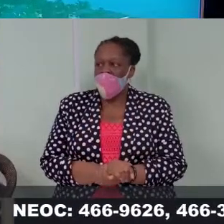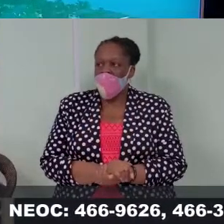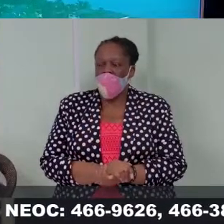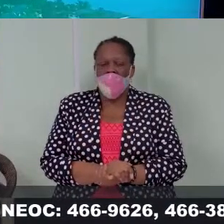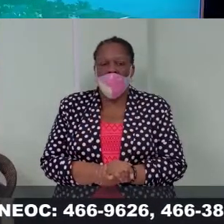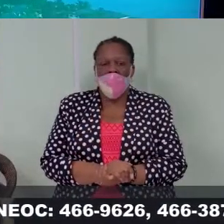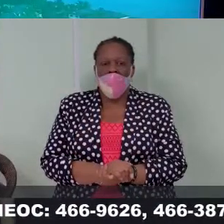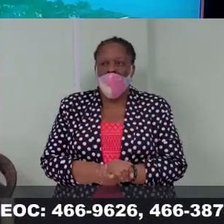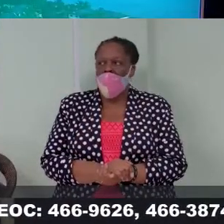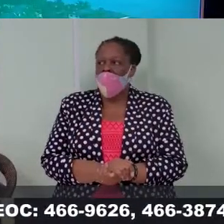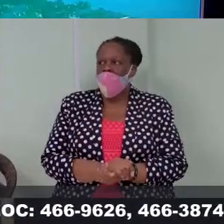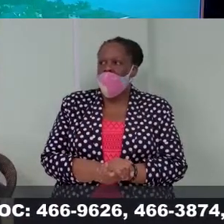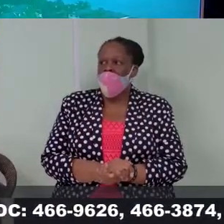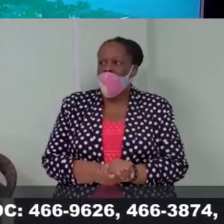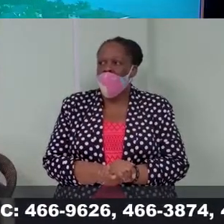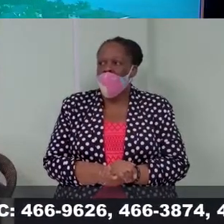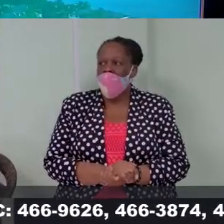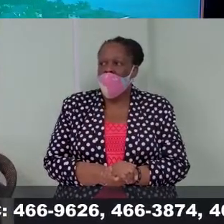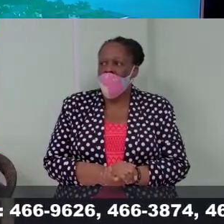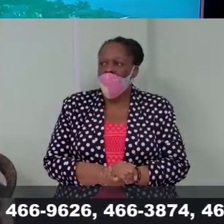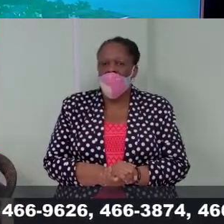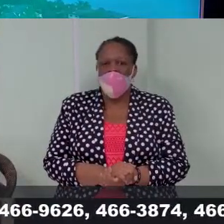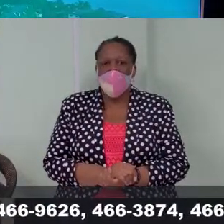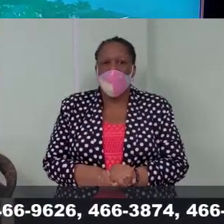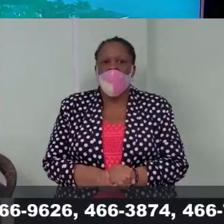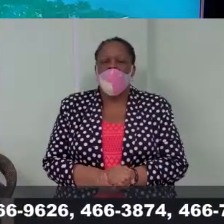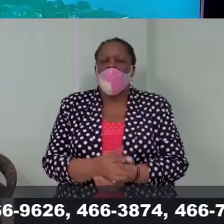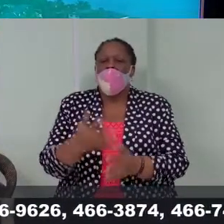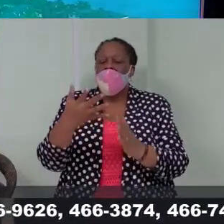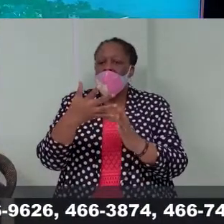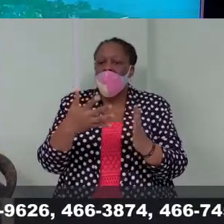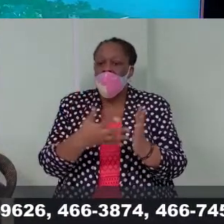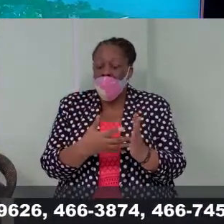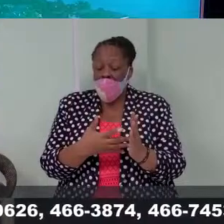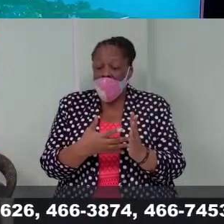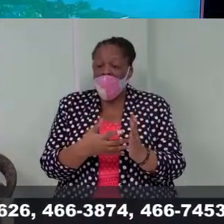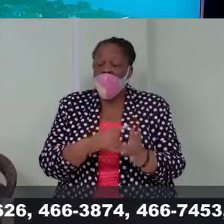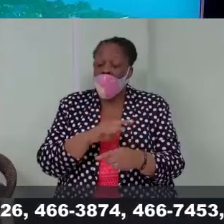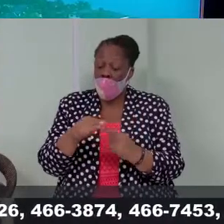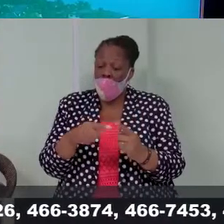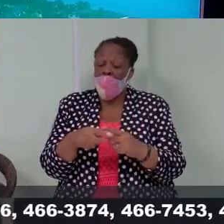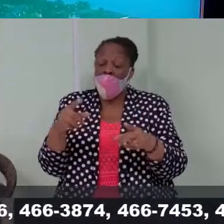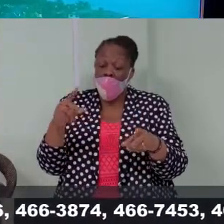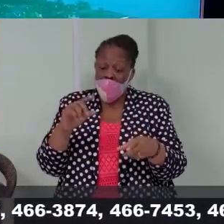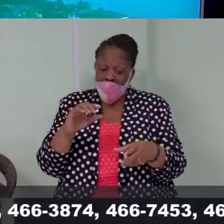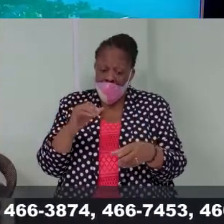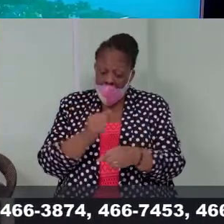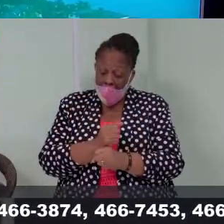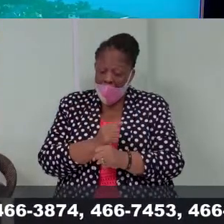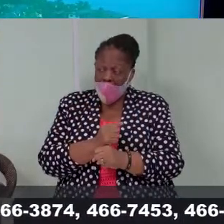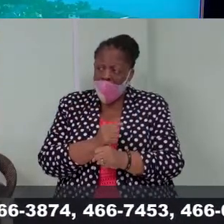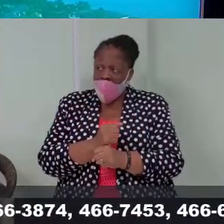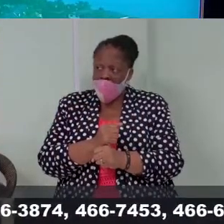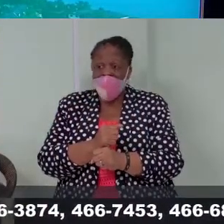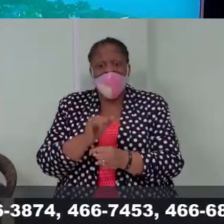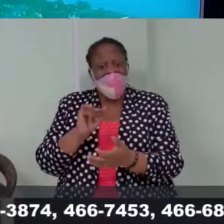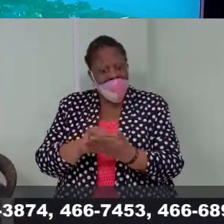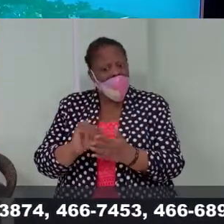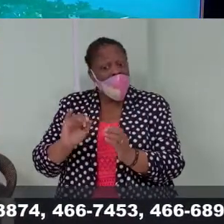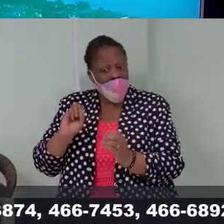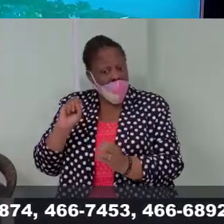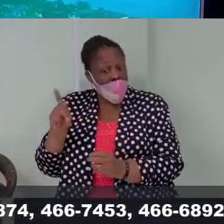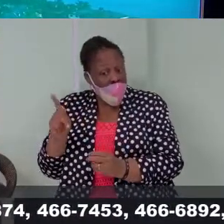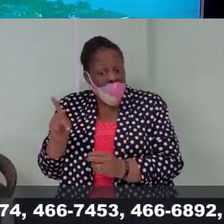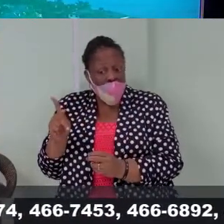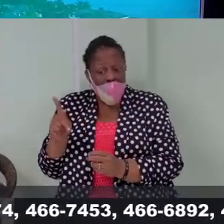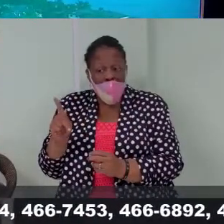test is as good as the time when it was taken and when you receive that test. But you could have a negative test